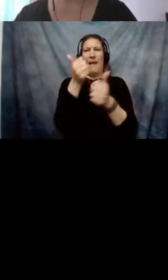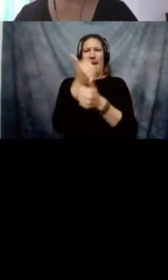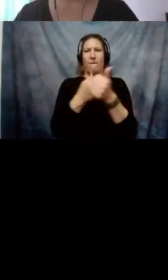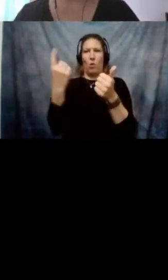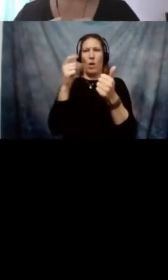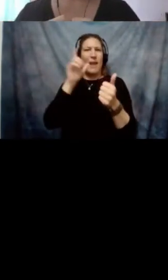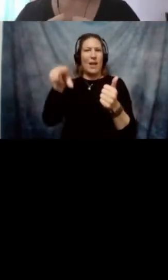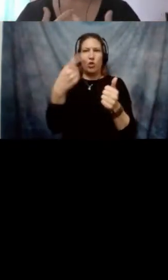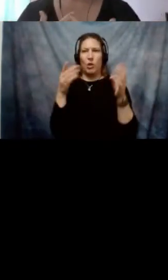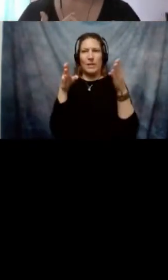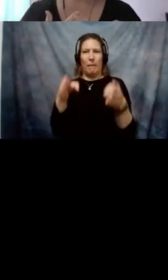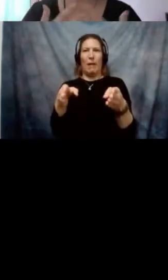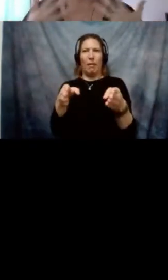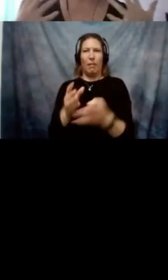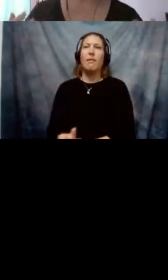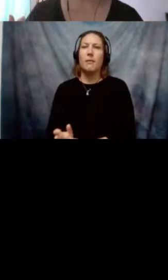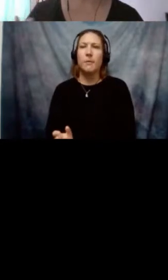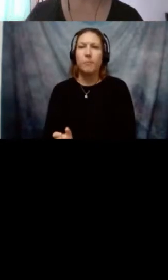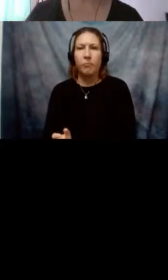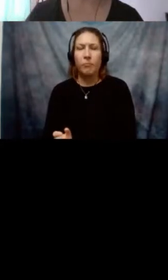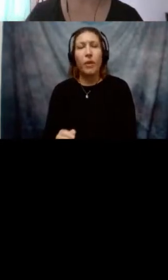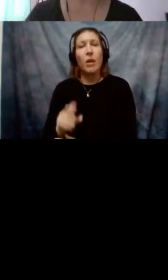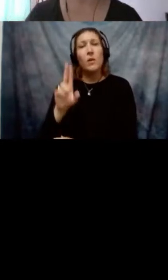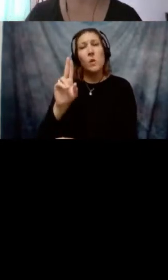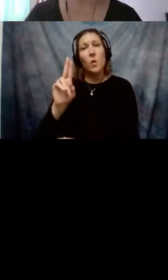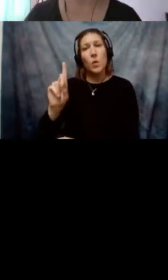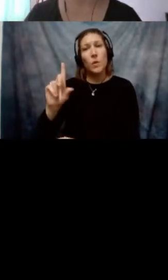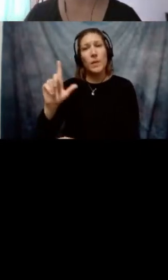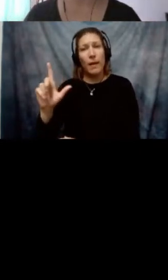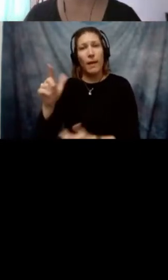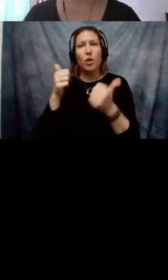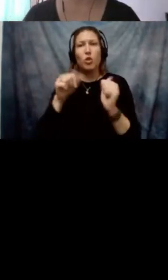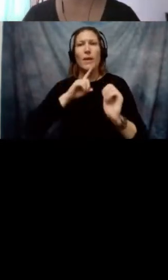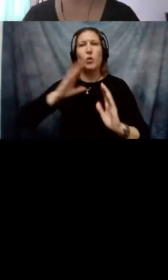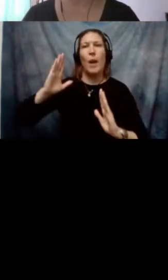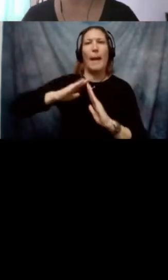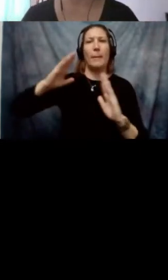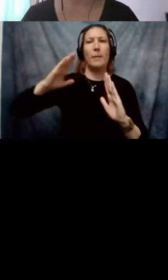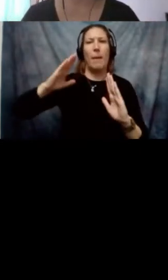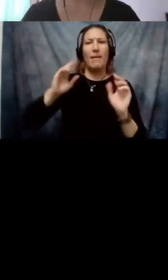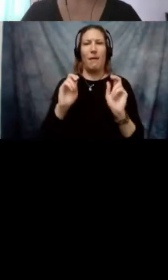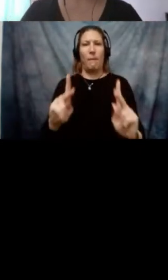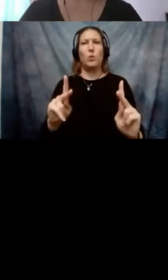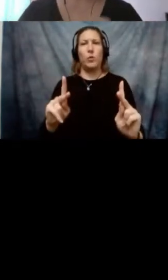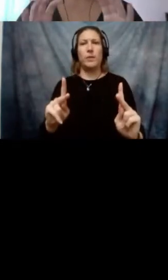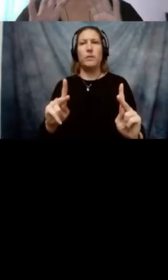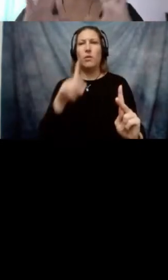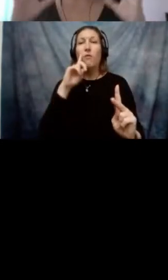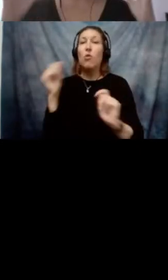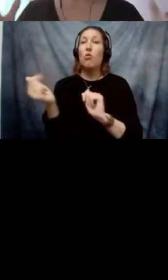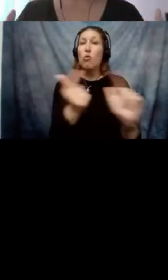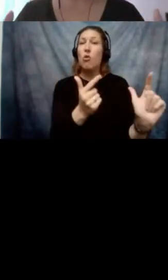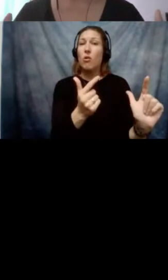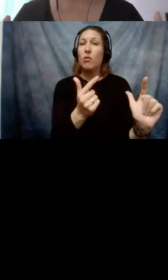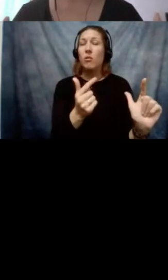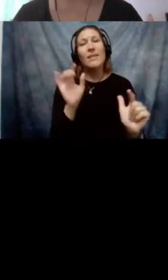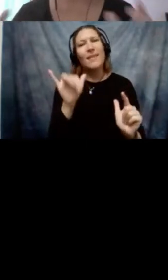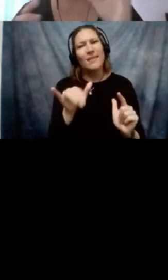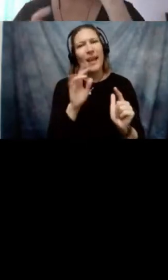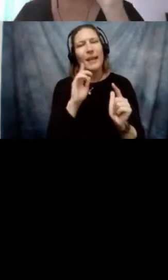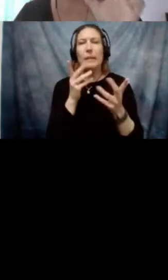With UDL, what we try to do is we try to optimize learning opportunities for all. Now, again, this is a hugely broad topic. We are